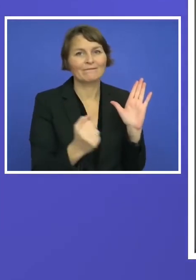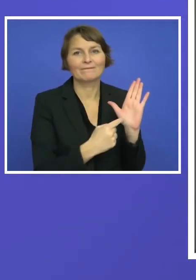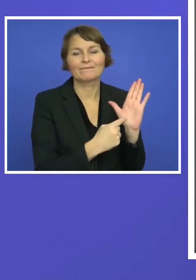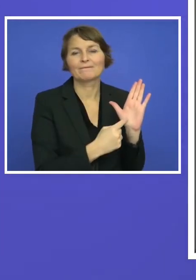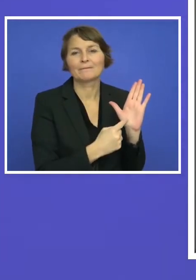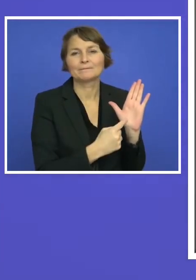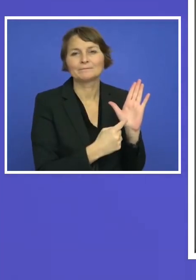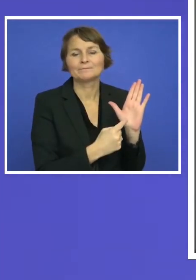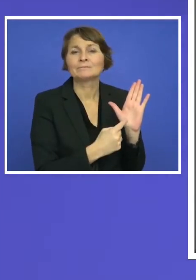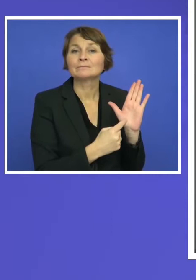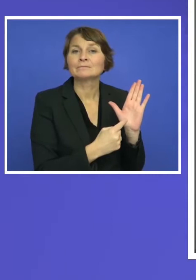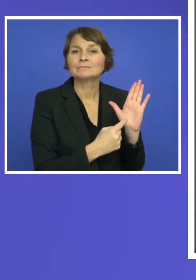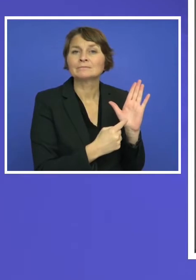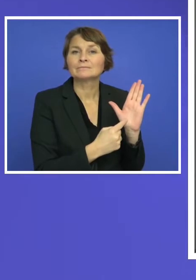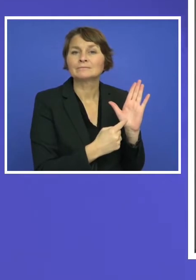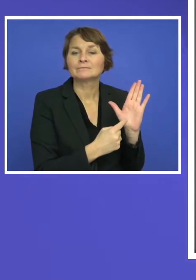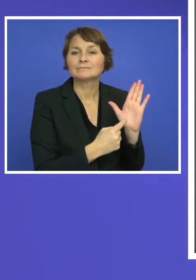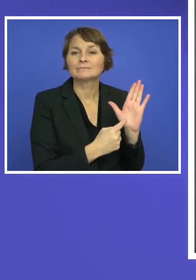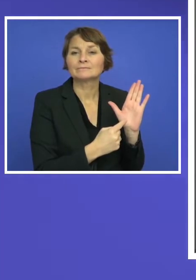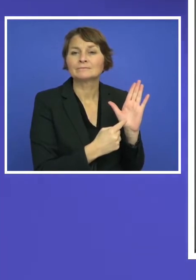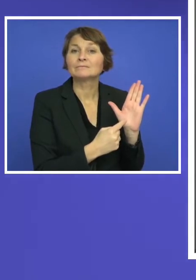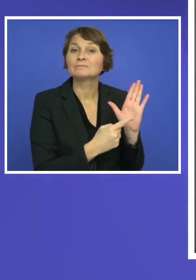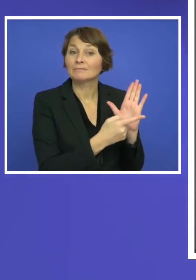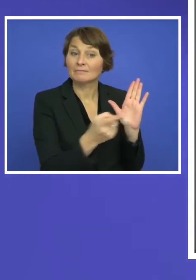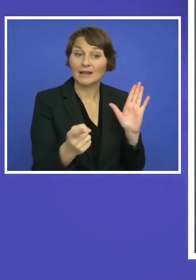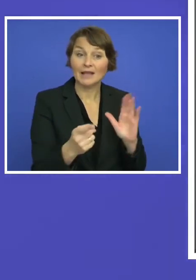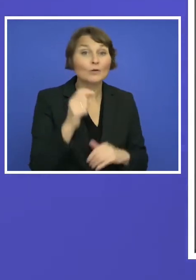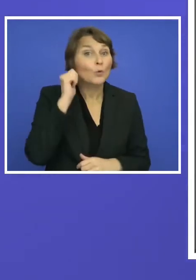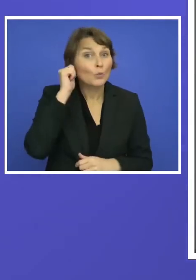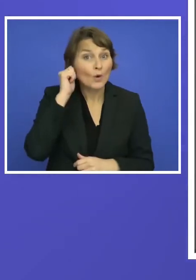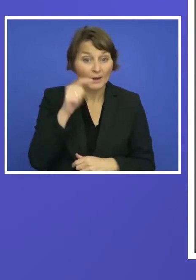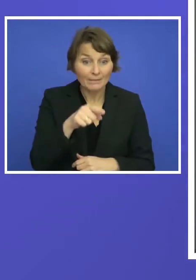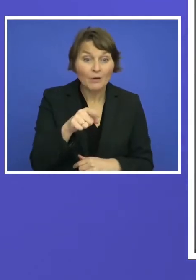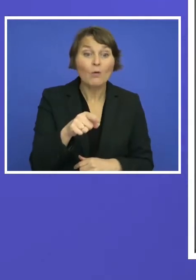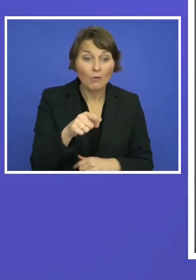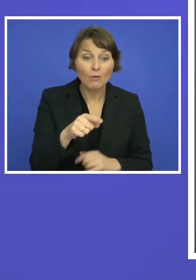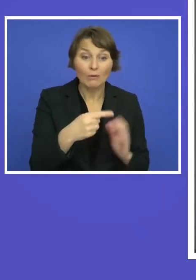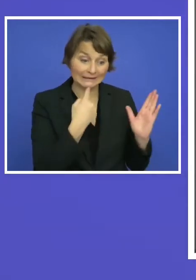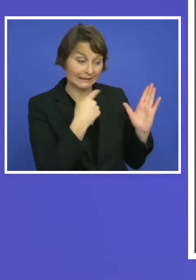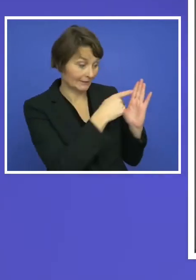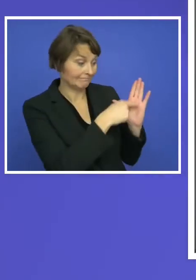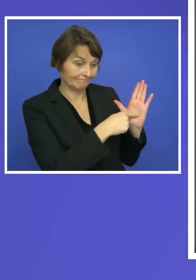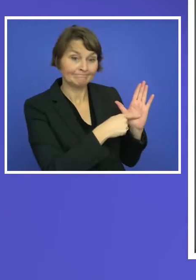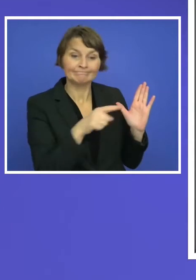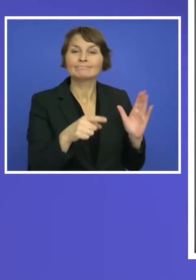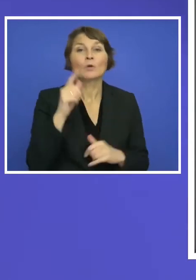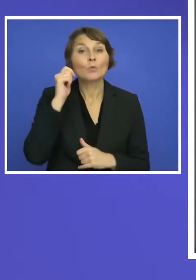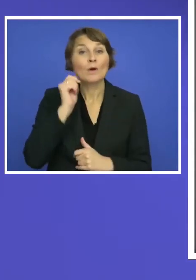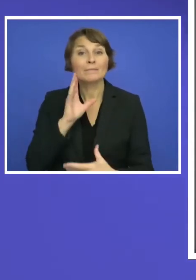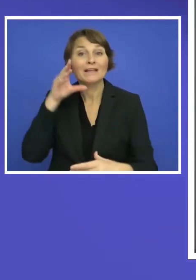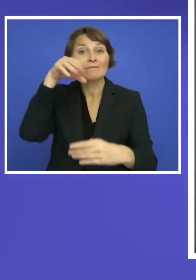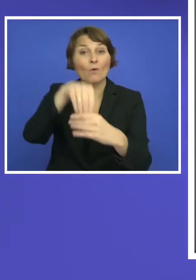there is then enough women also participating in the decision making. And we have Equality